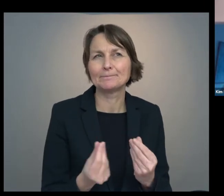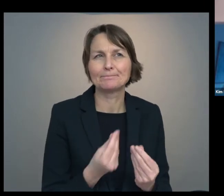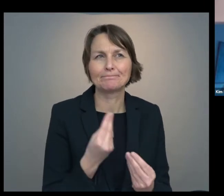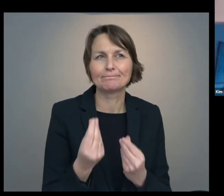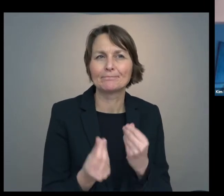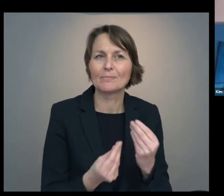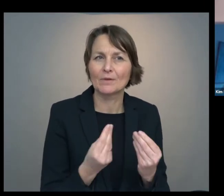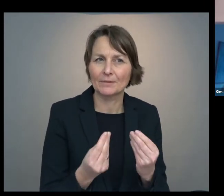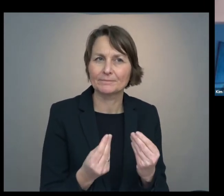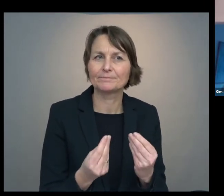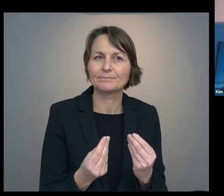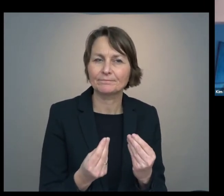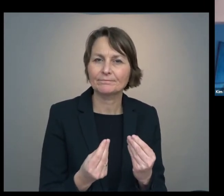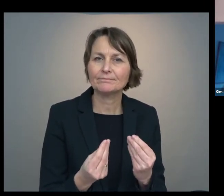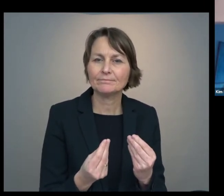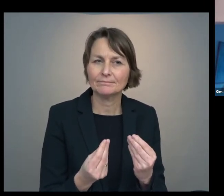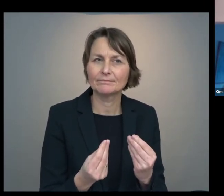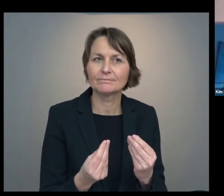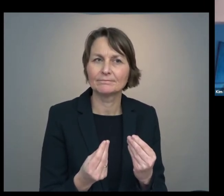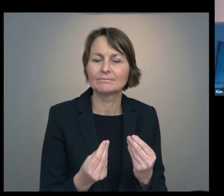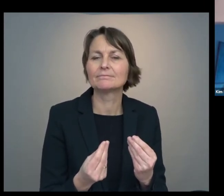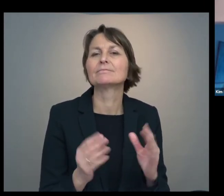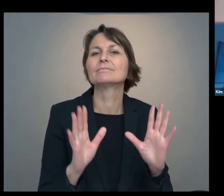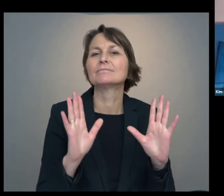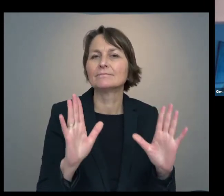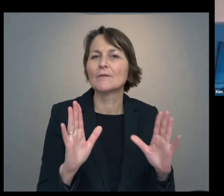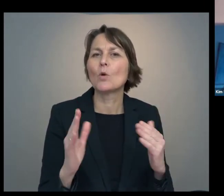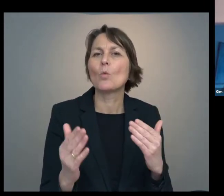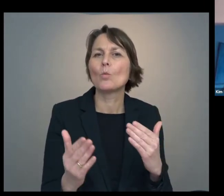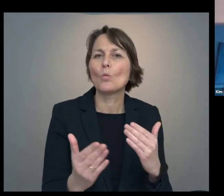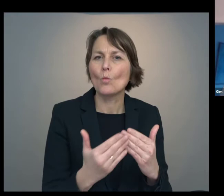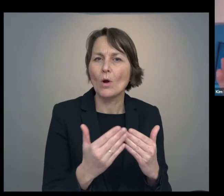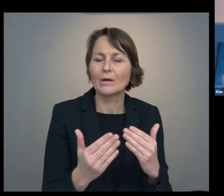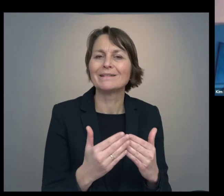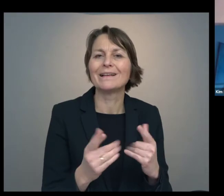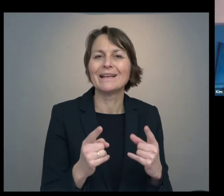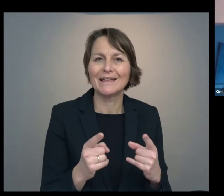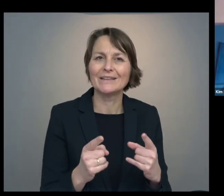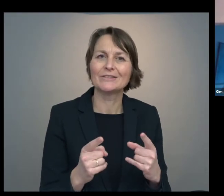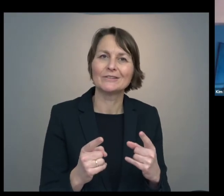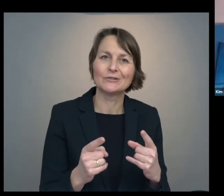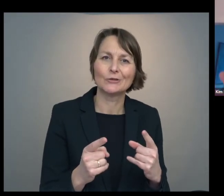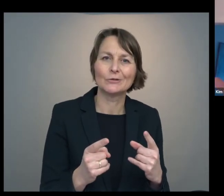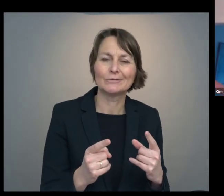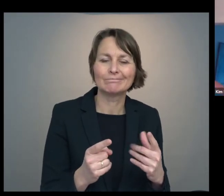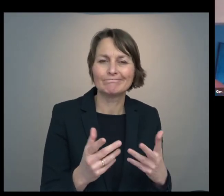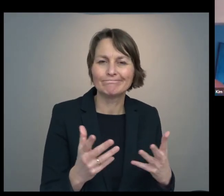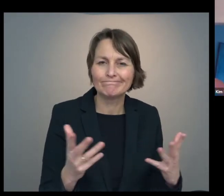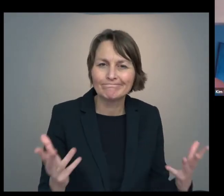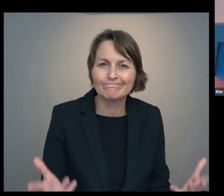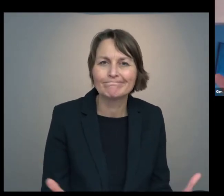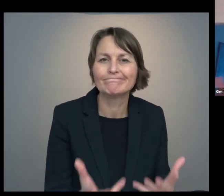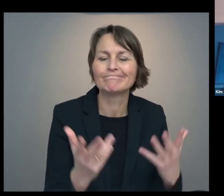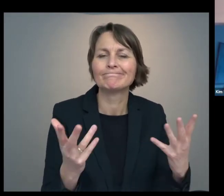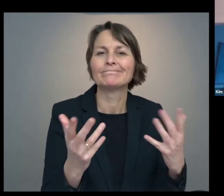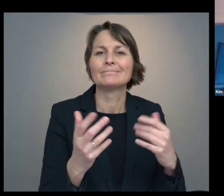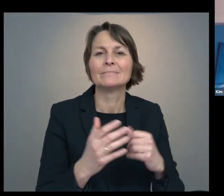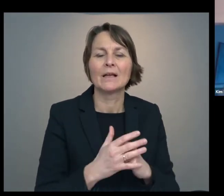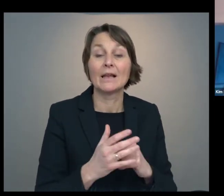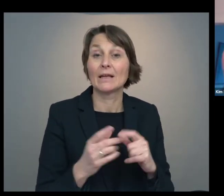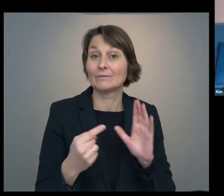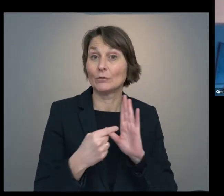easier in lack of better words, easier to integrate with Umbraco.